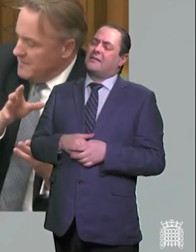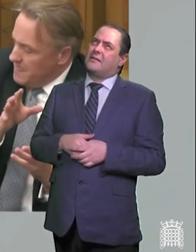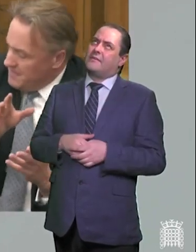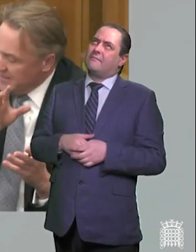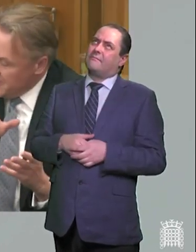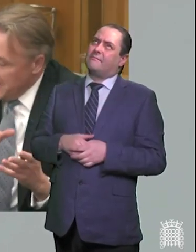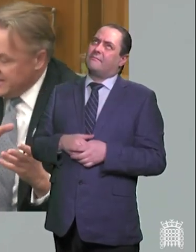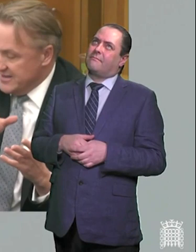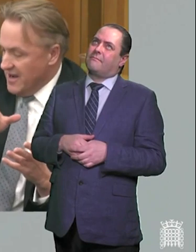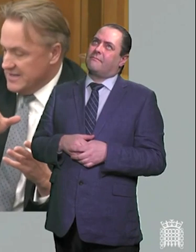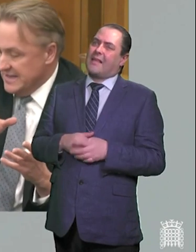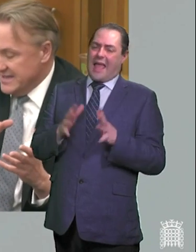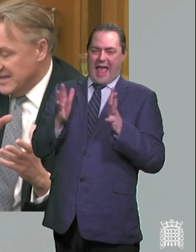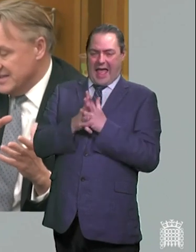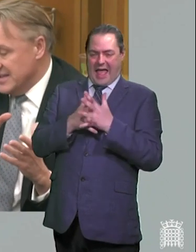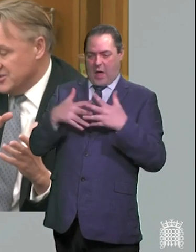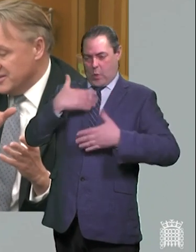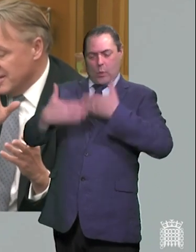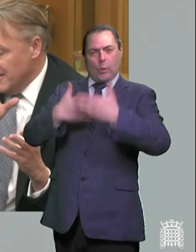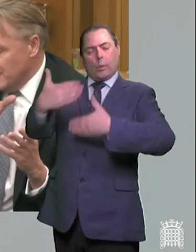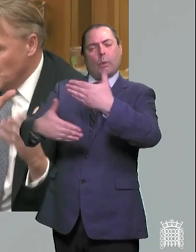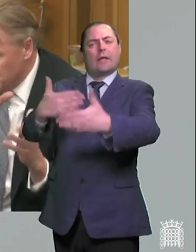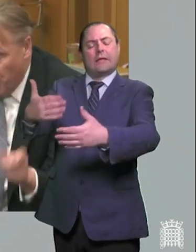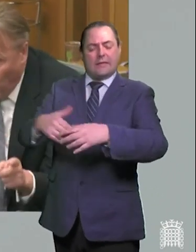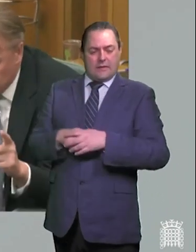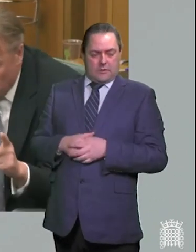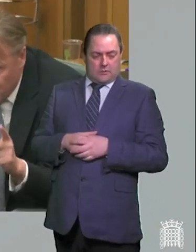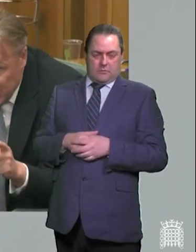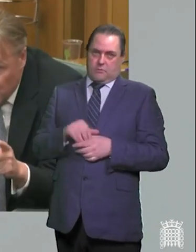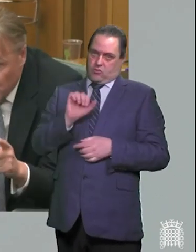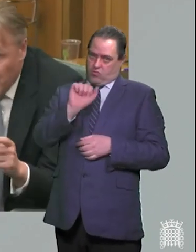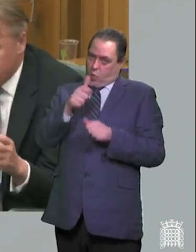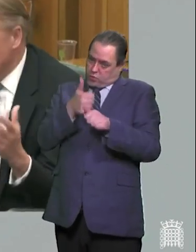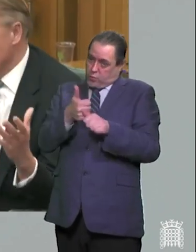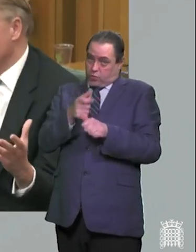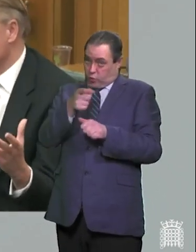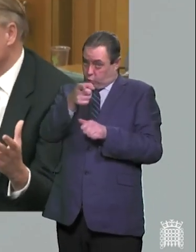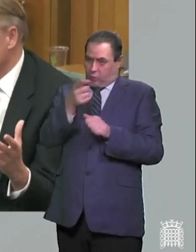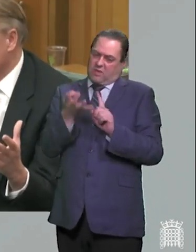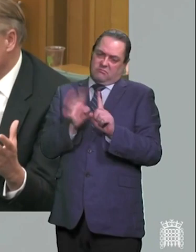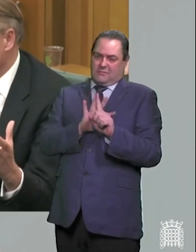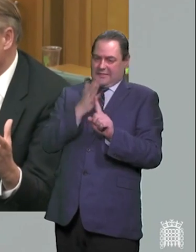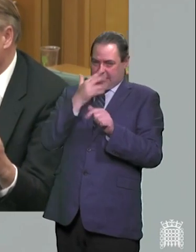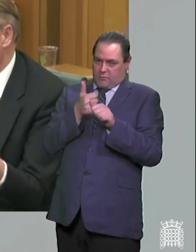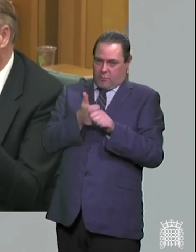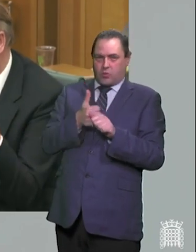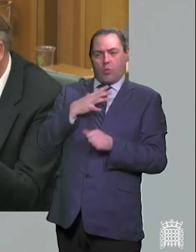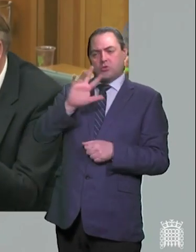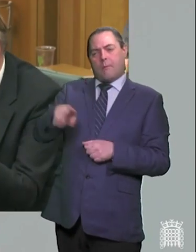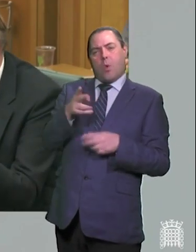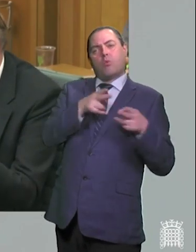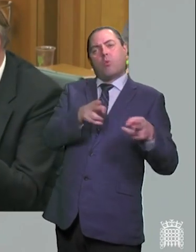way things have been conducted is that your supporters, I'm not saying you, I'm saying your supporters seem to want it both ways.